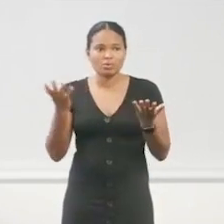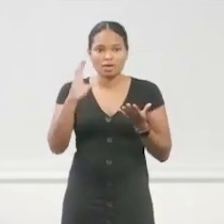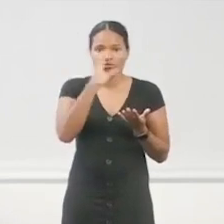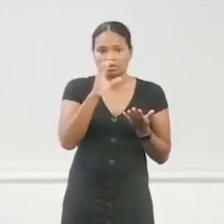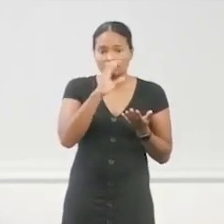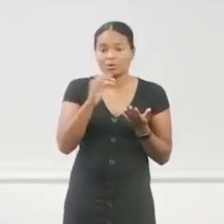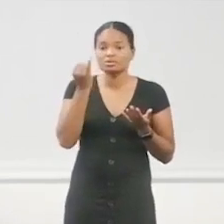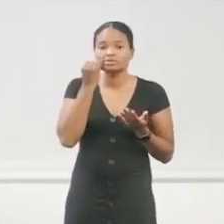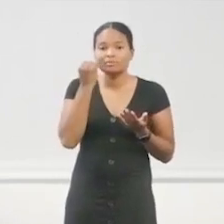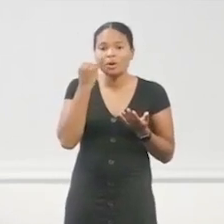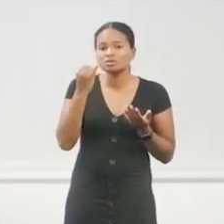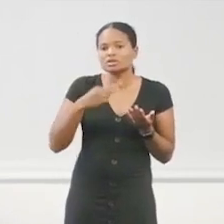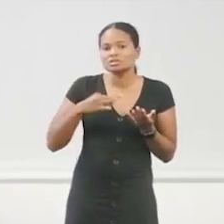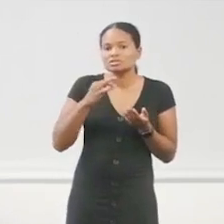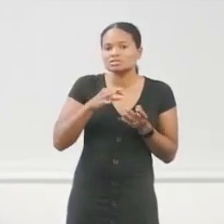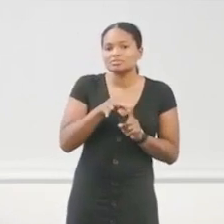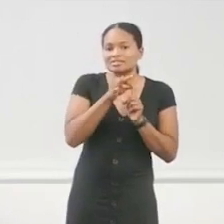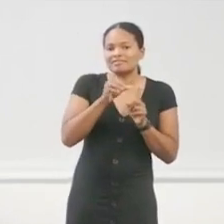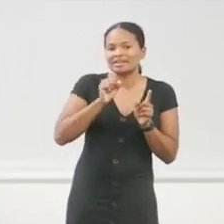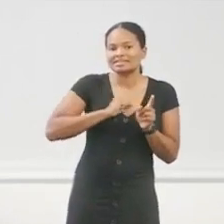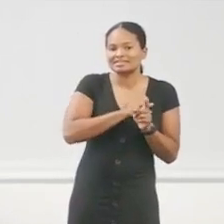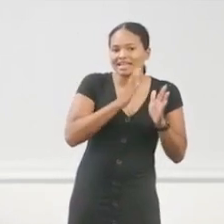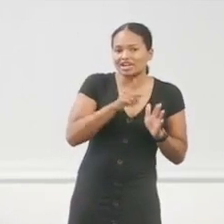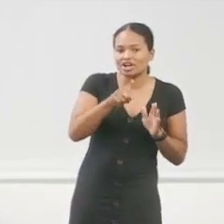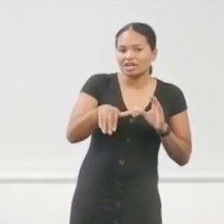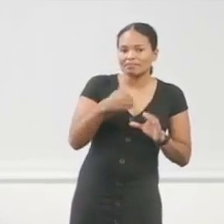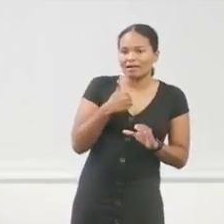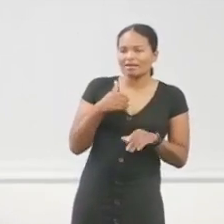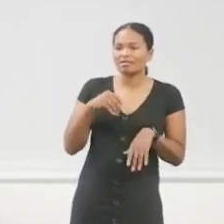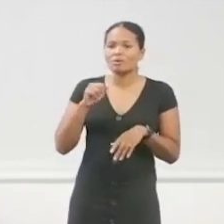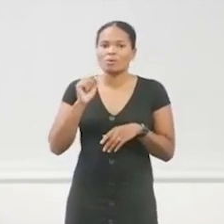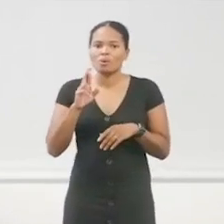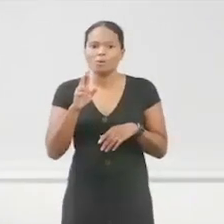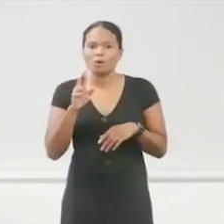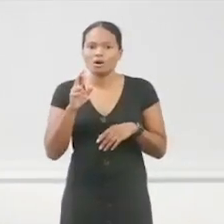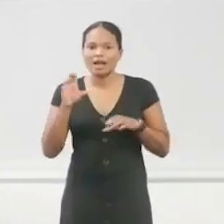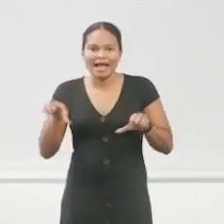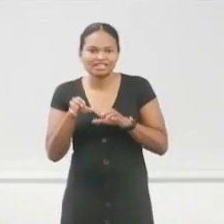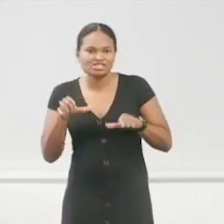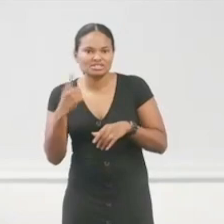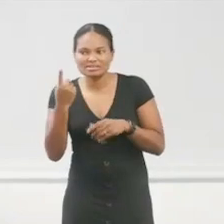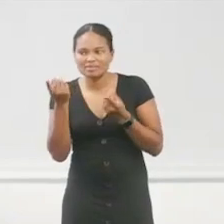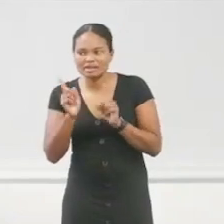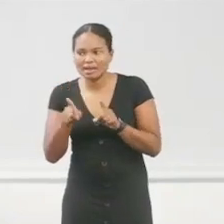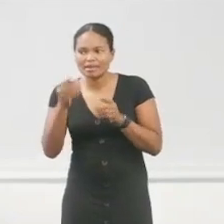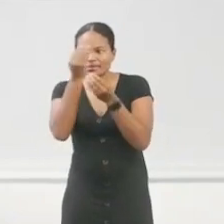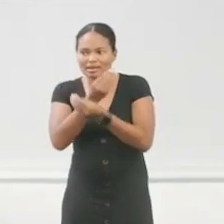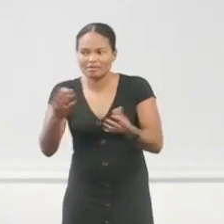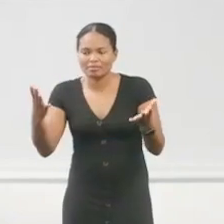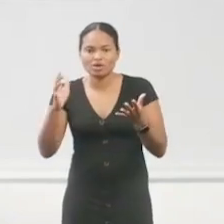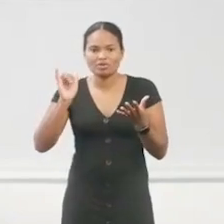from a certain sender, or if there's a certain action that they're doing, letting everybody know that this is out there, through public